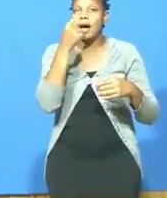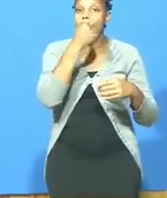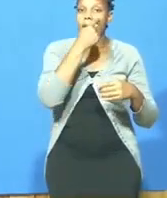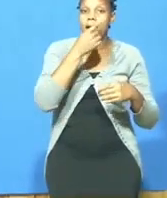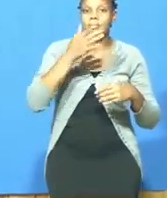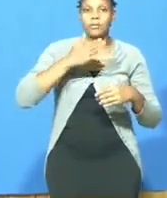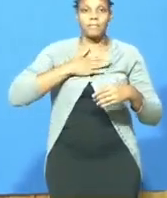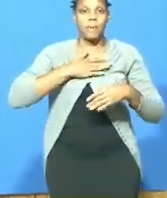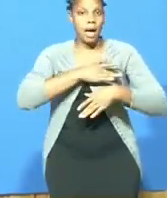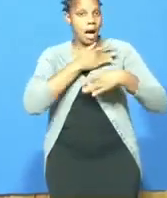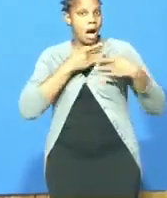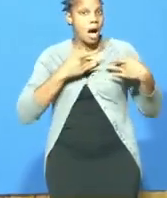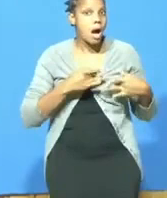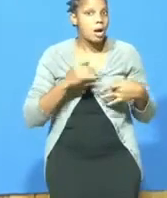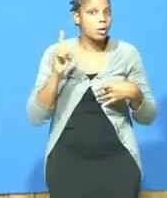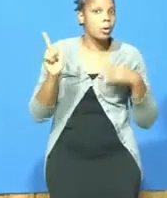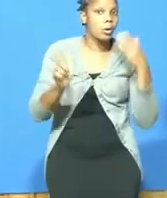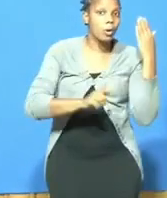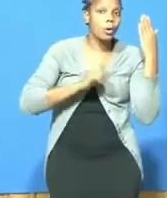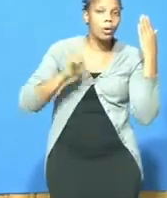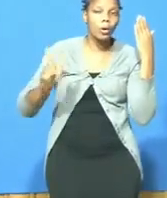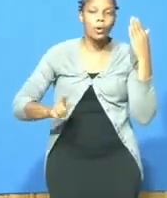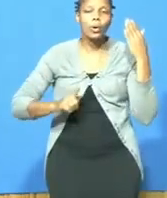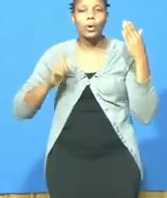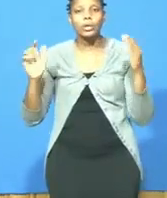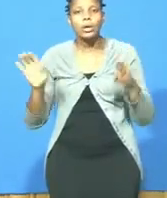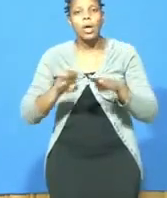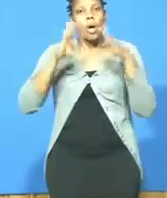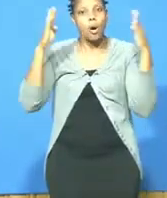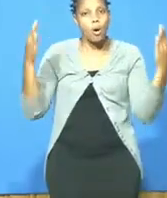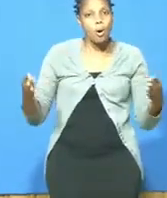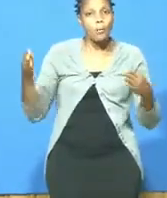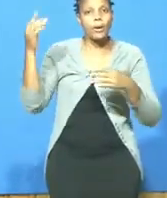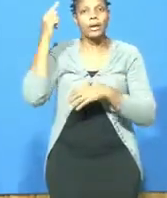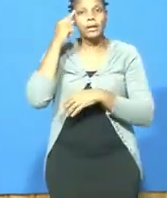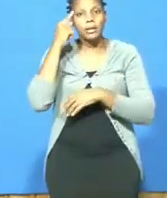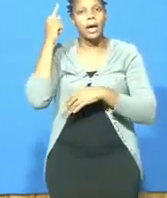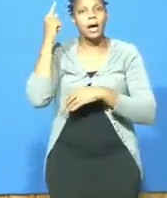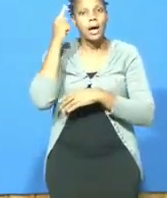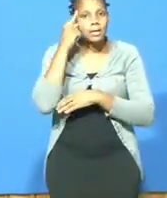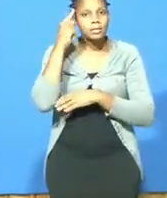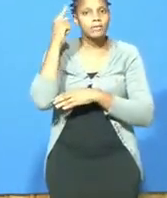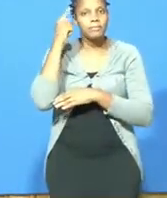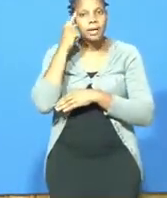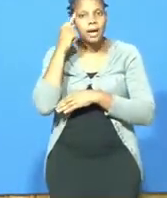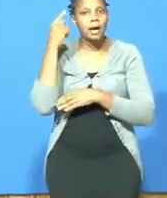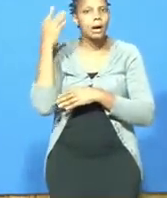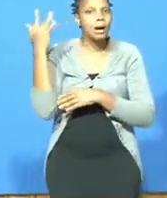Open the eyes of my heart, Lord. Open the eyes.